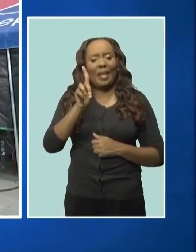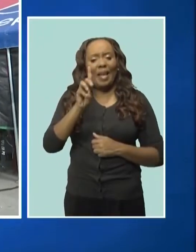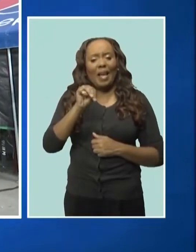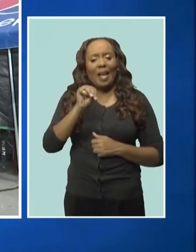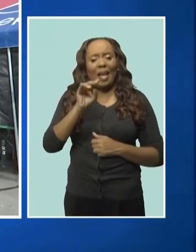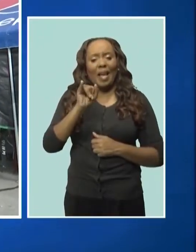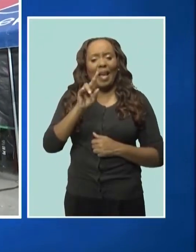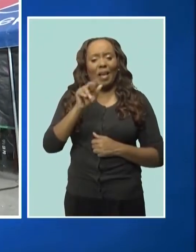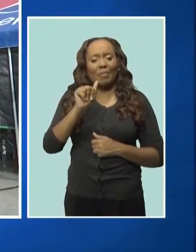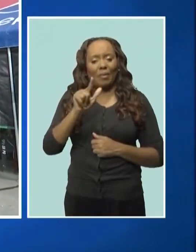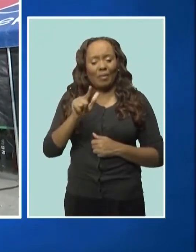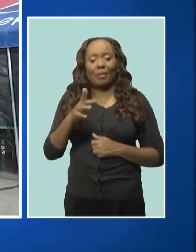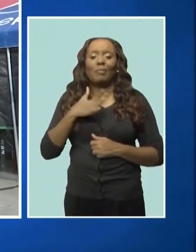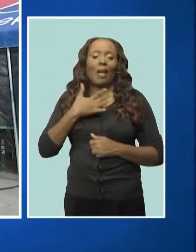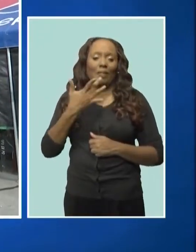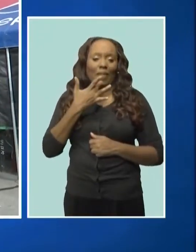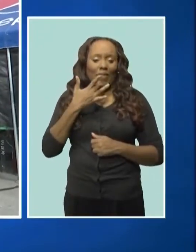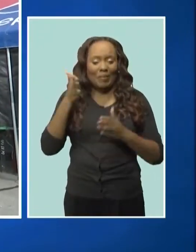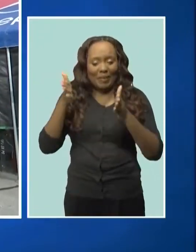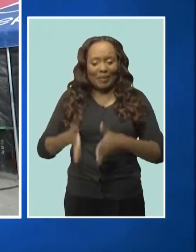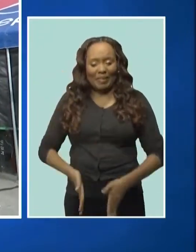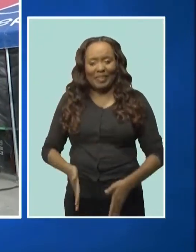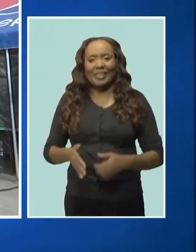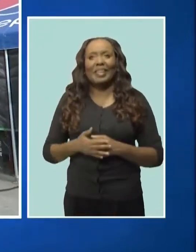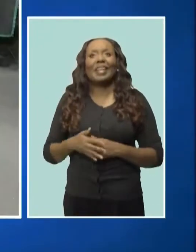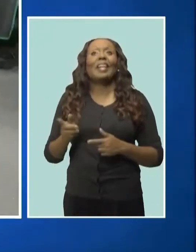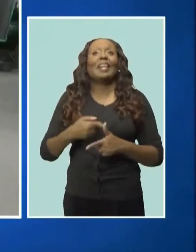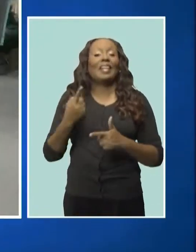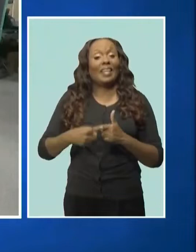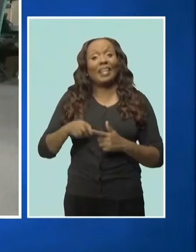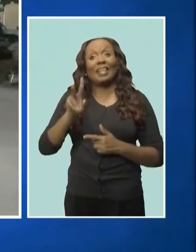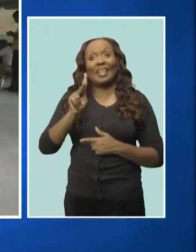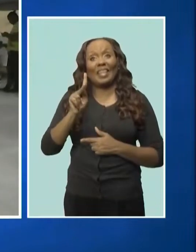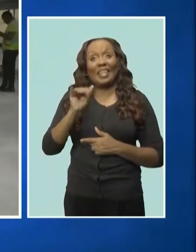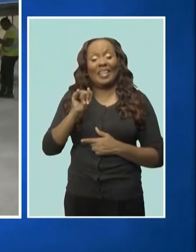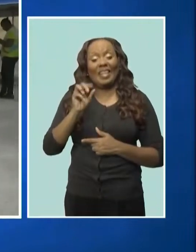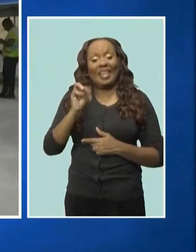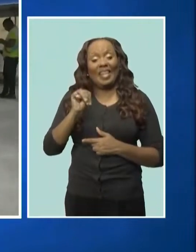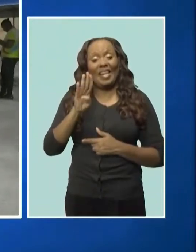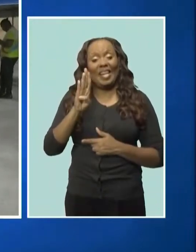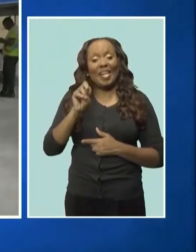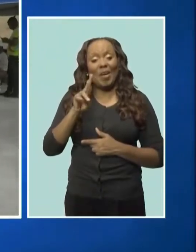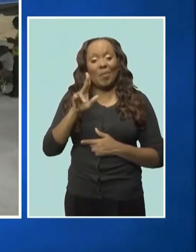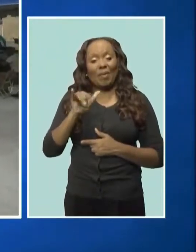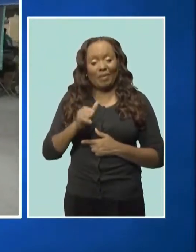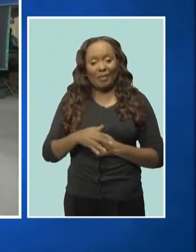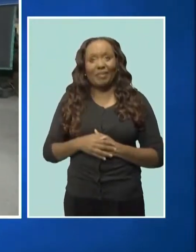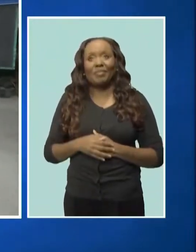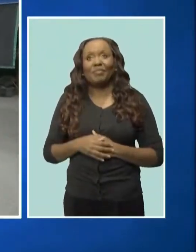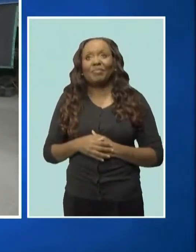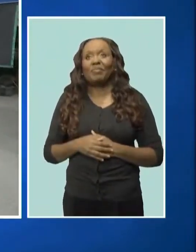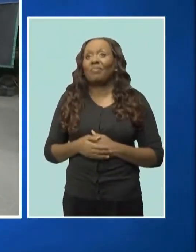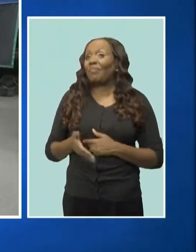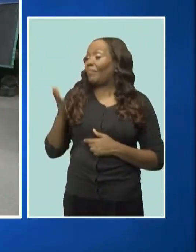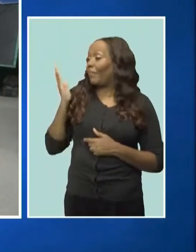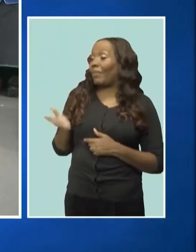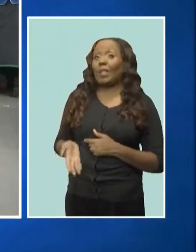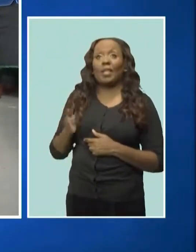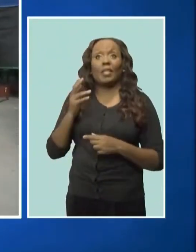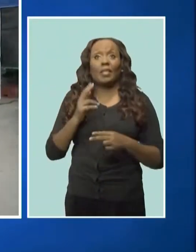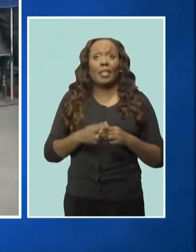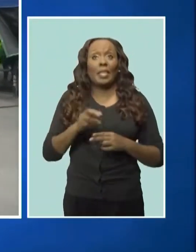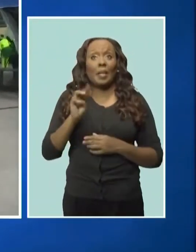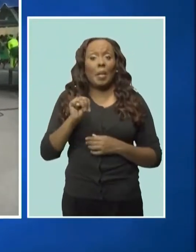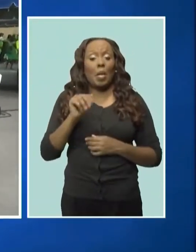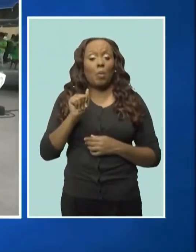favorite personality, and Dane Kimberly. It was also a double celebration for loyal listener Maureen Cadogan, who chose